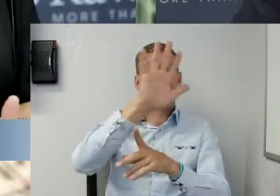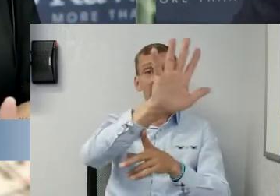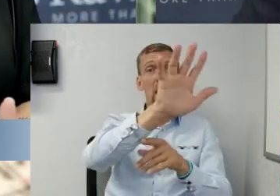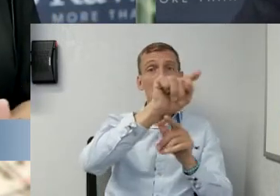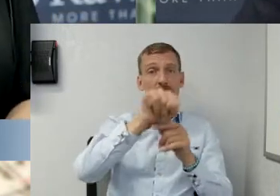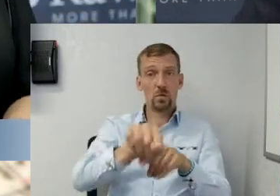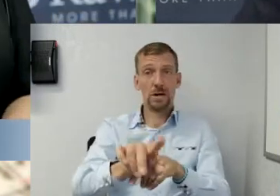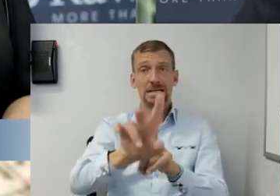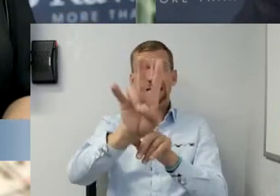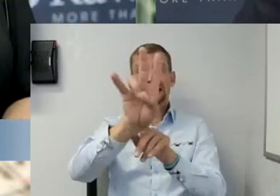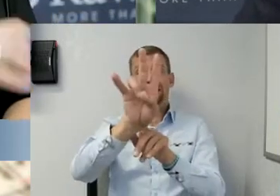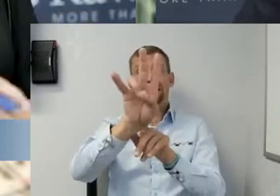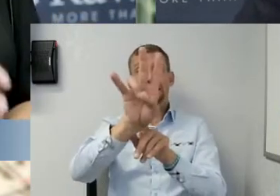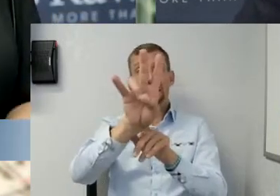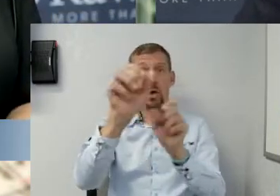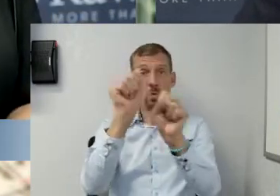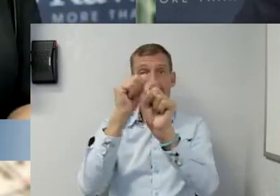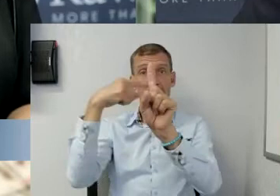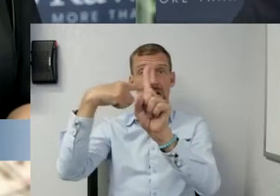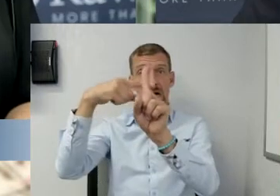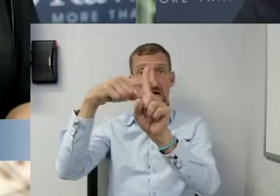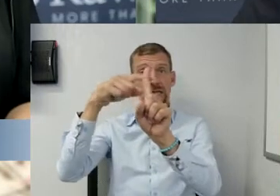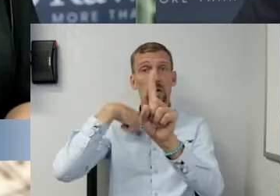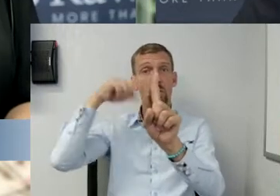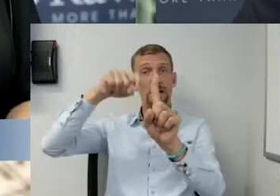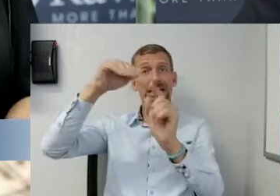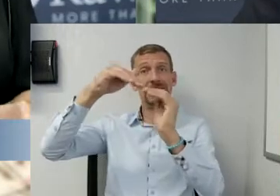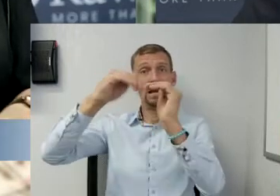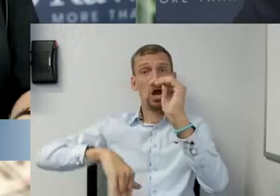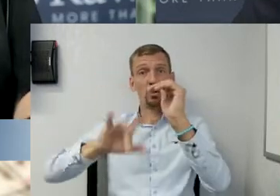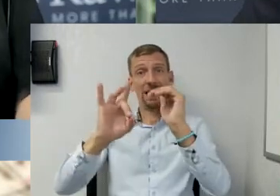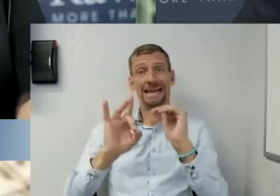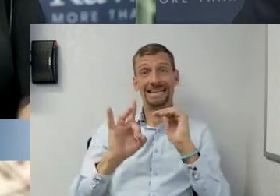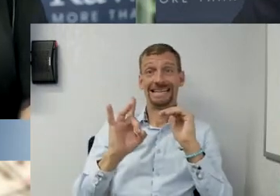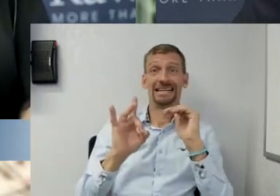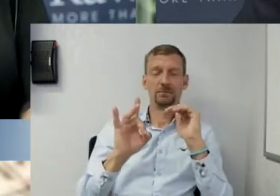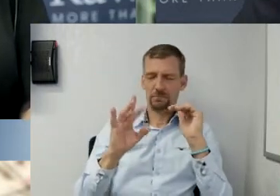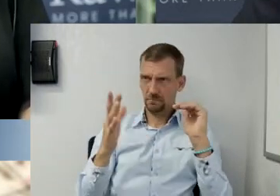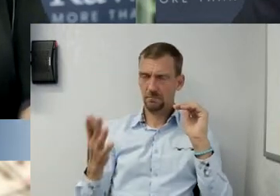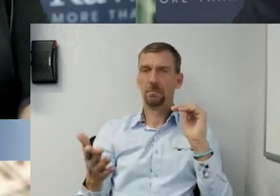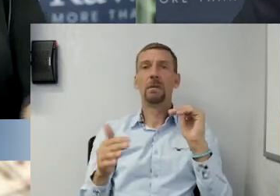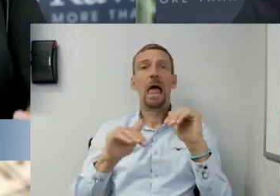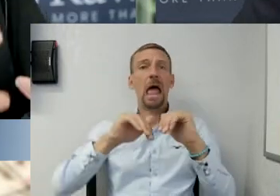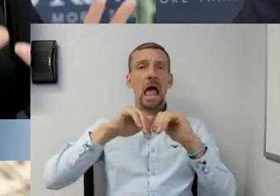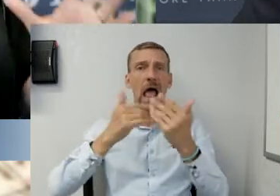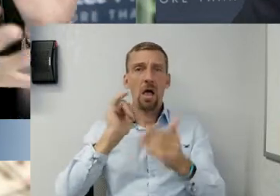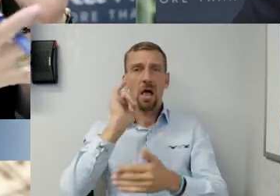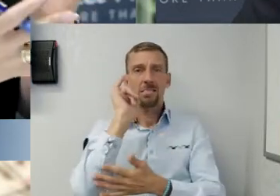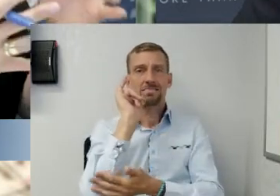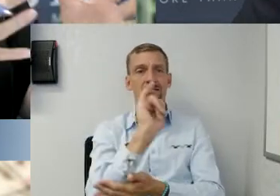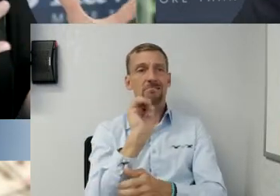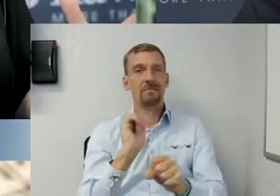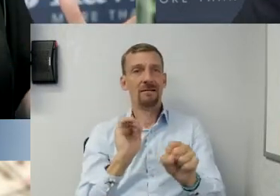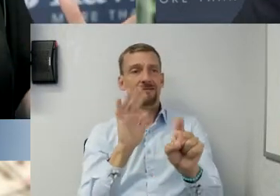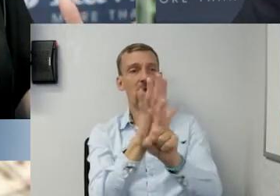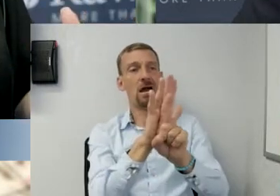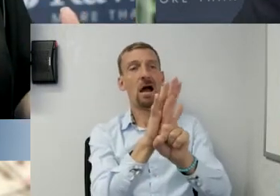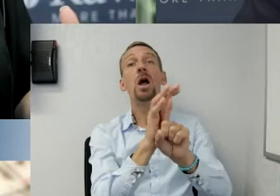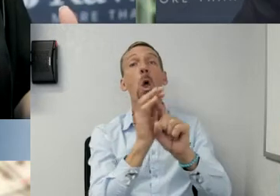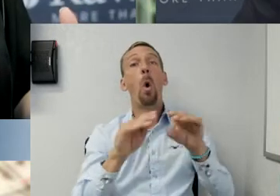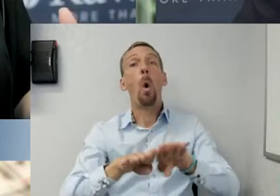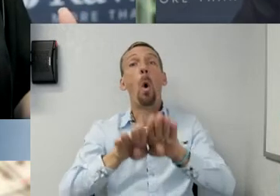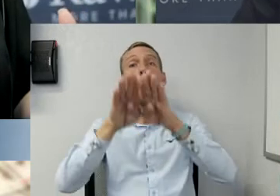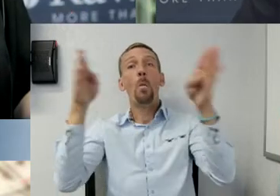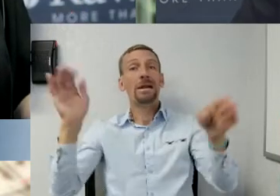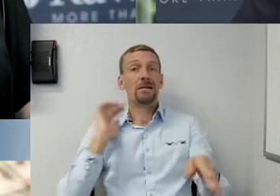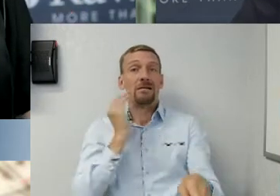5.7% Positivity rate. Positivity. We Right. needed to be under the 8. Correct. So how does that affect the reopening of our